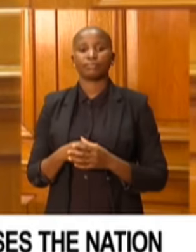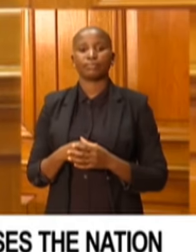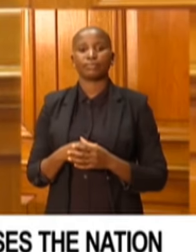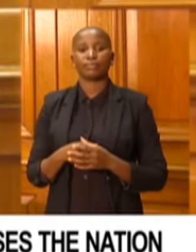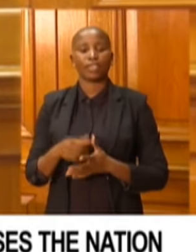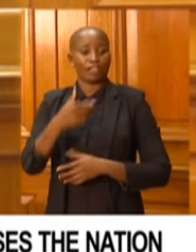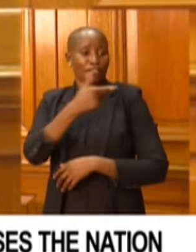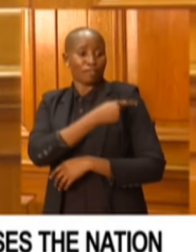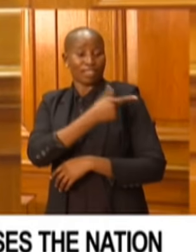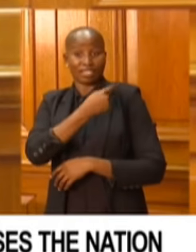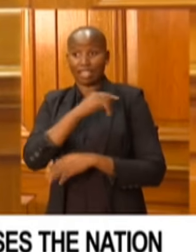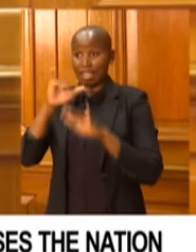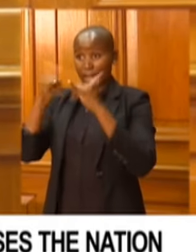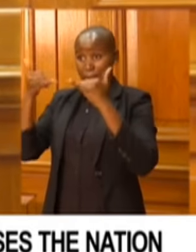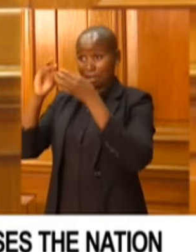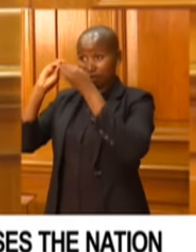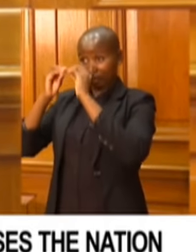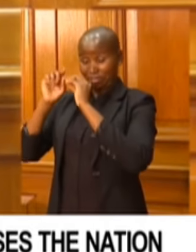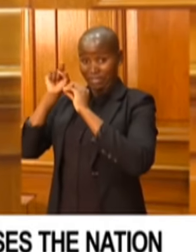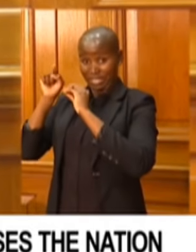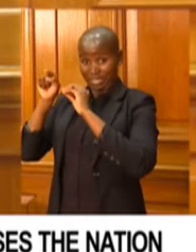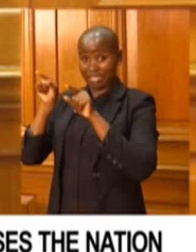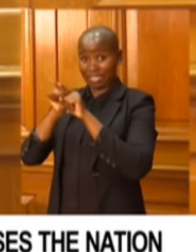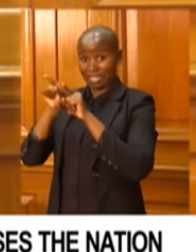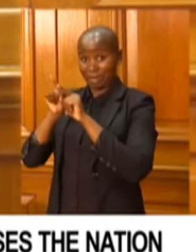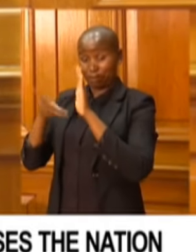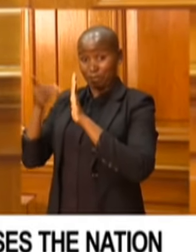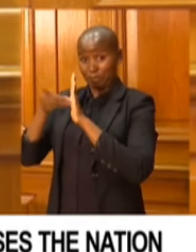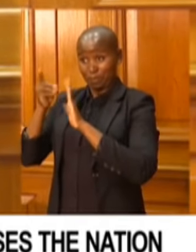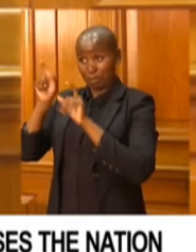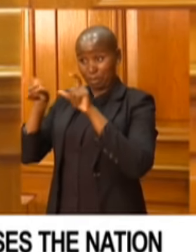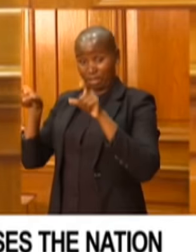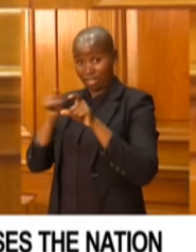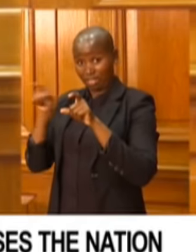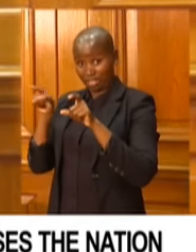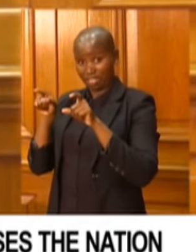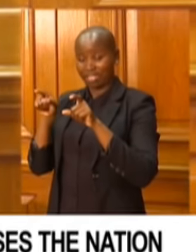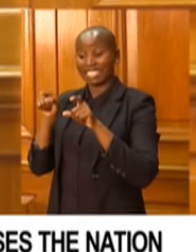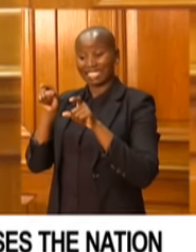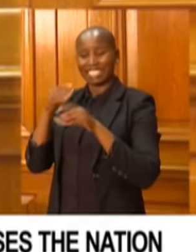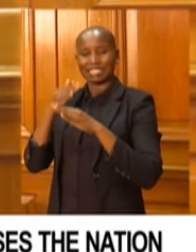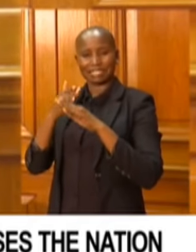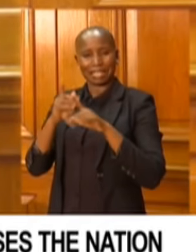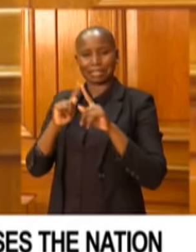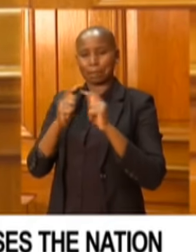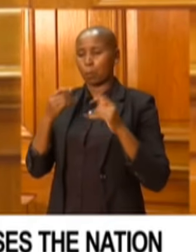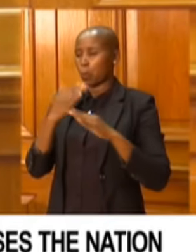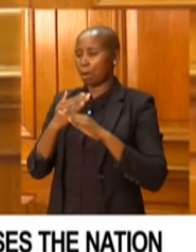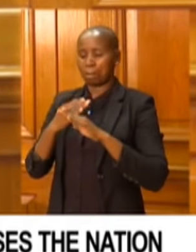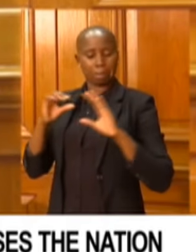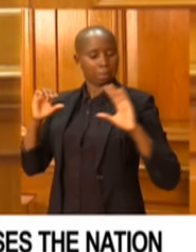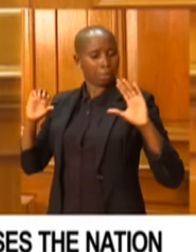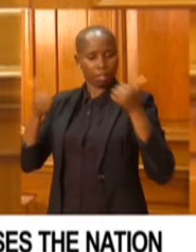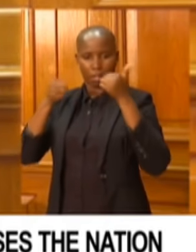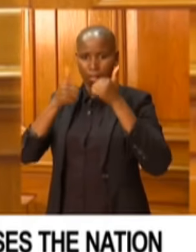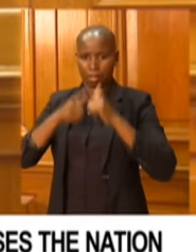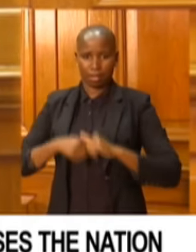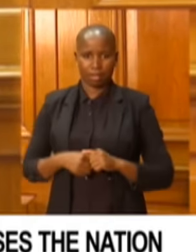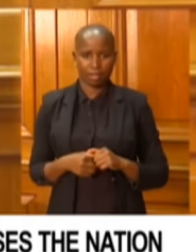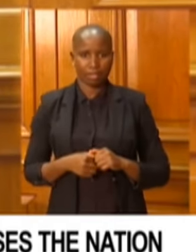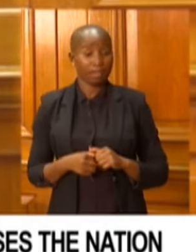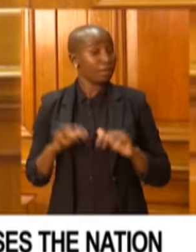vaccine manufacturers and developers, the task team has done tremendous work